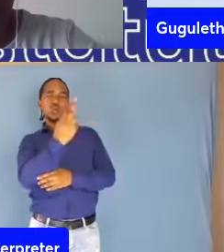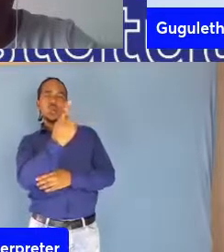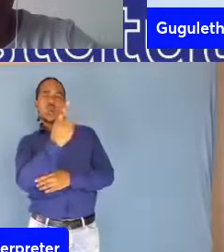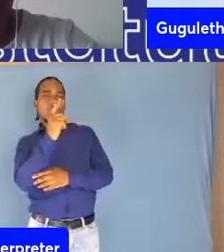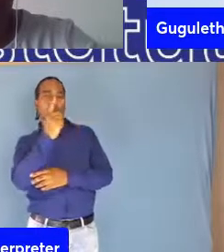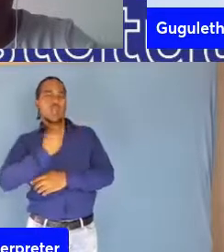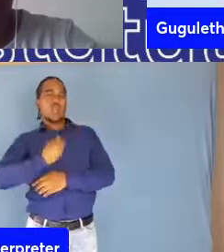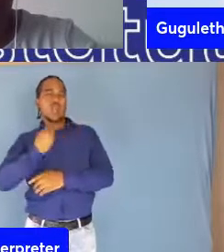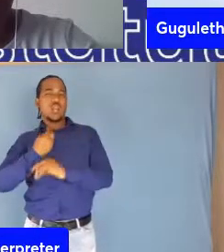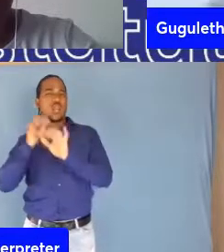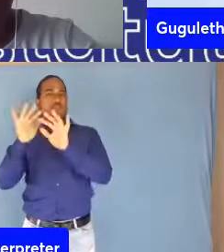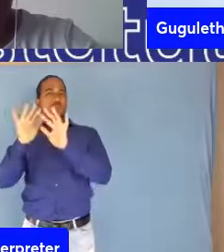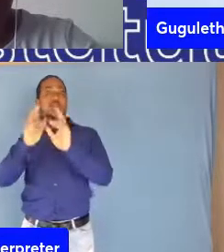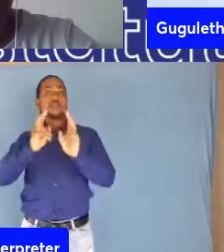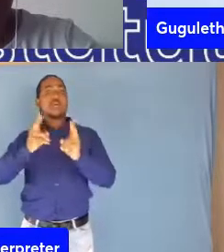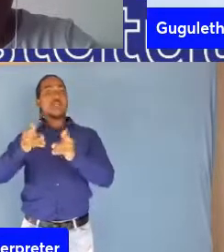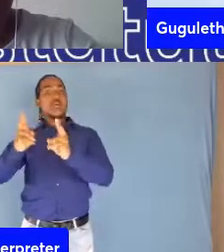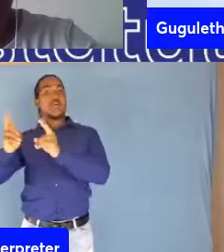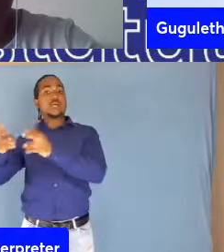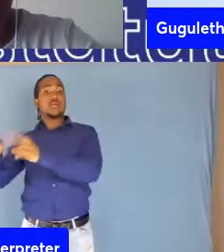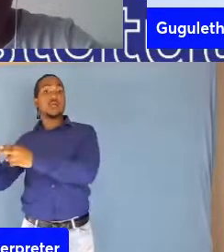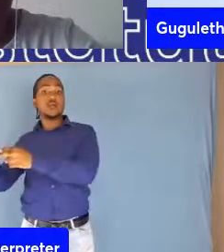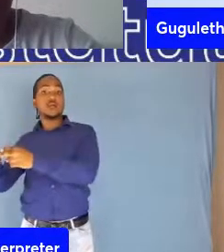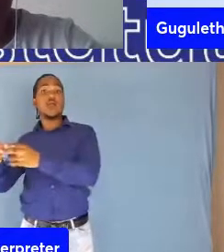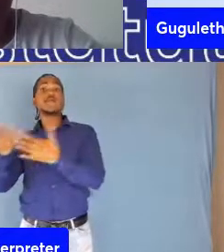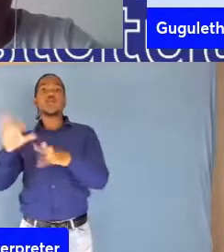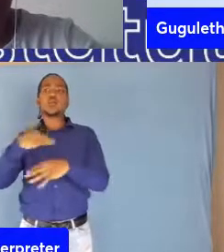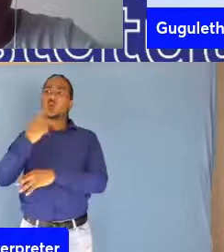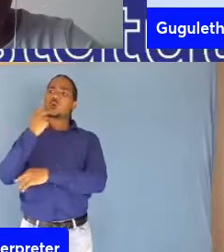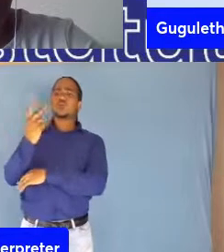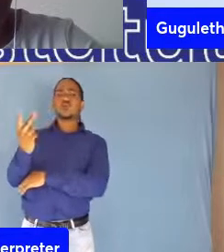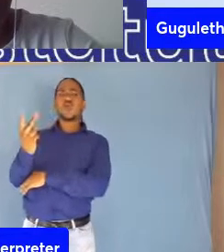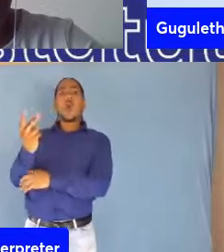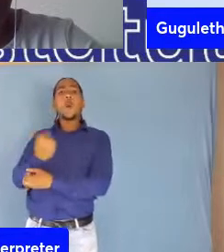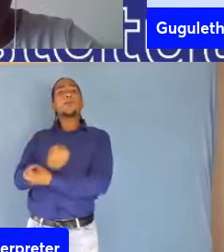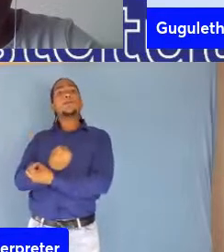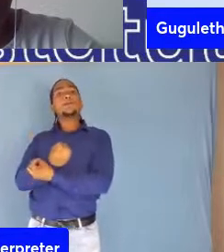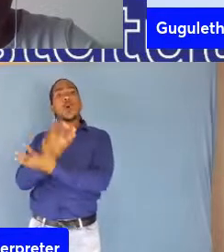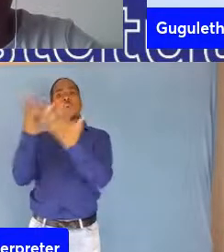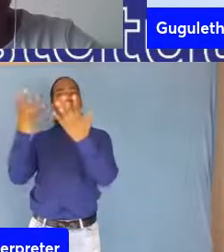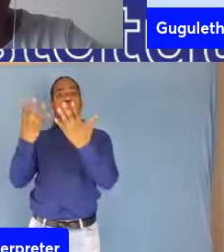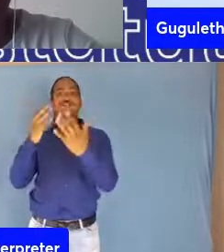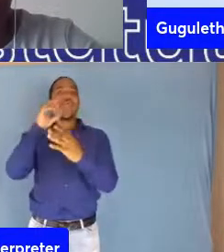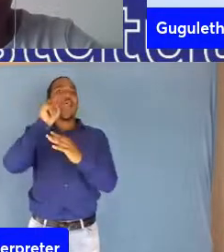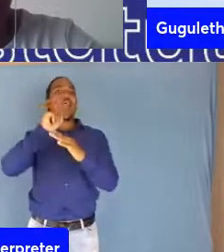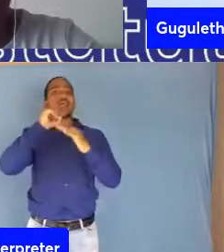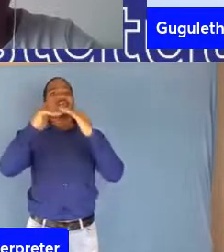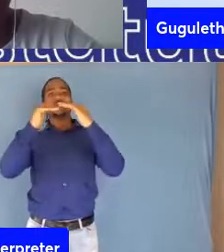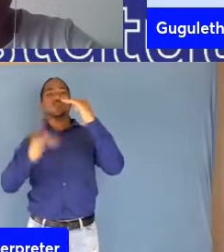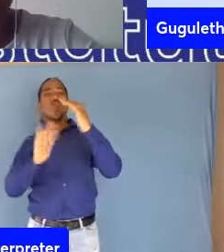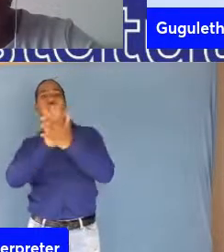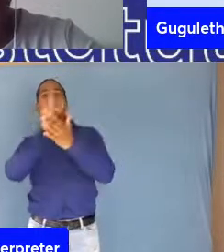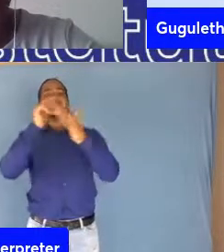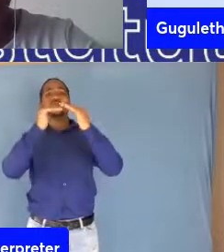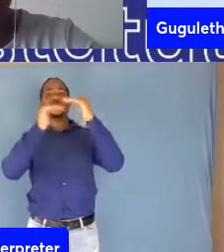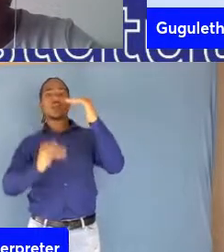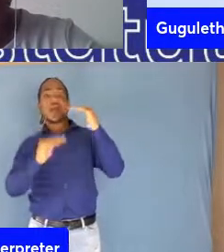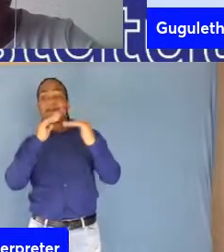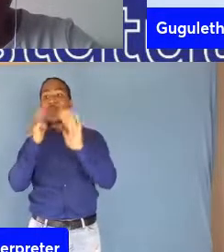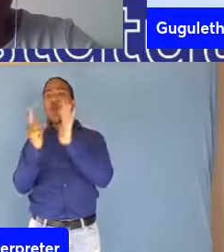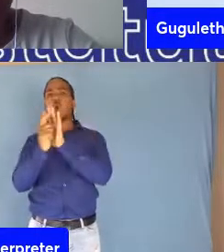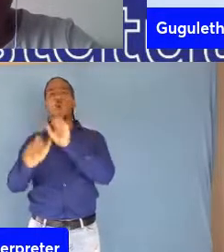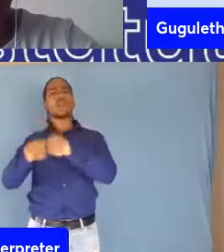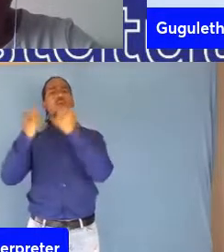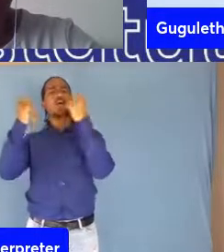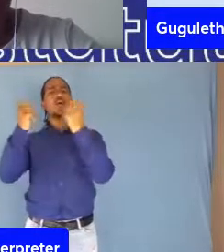people died. And we have realized that a lot of them were actually underage in terms of the law. So a law was broken. Why